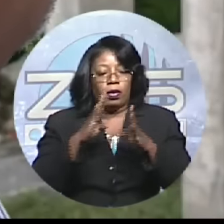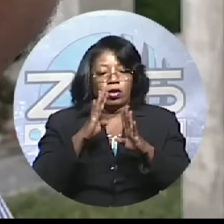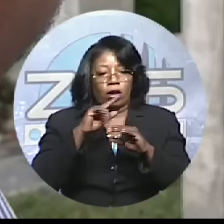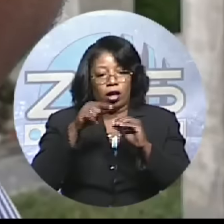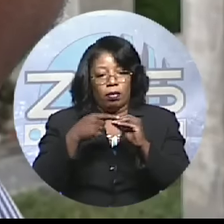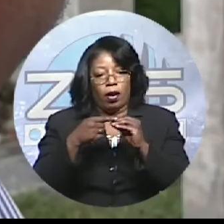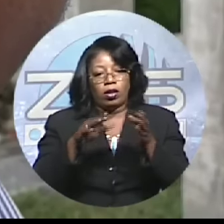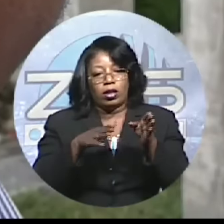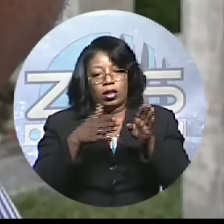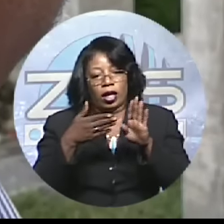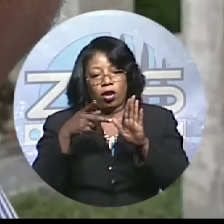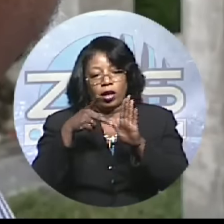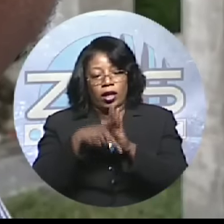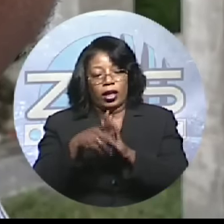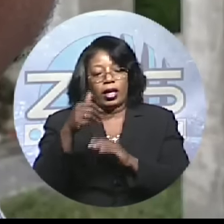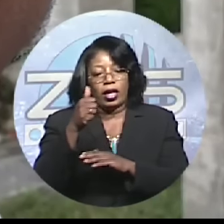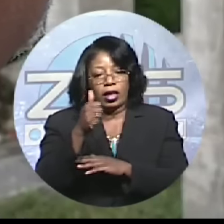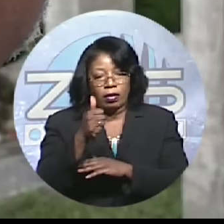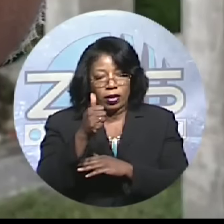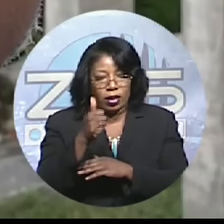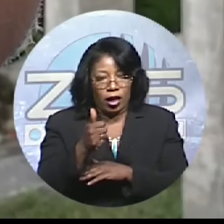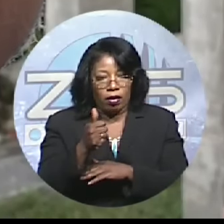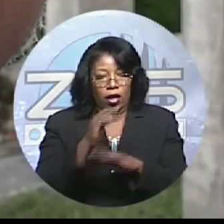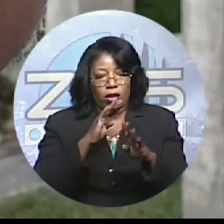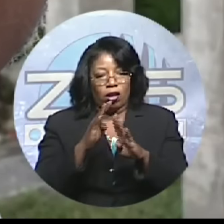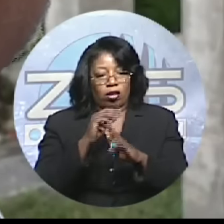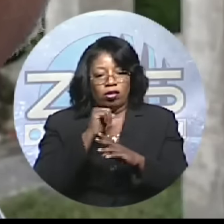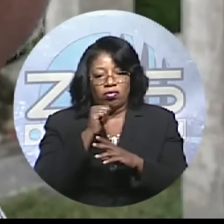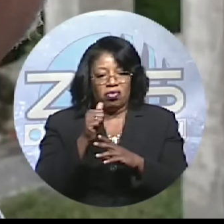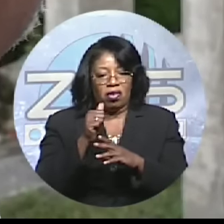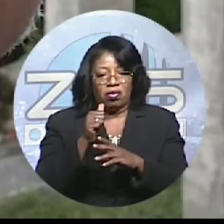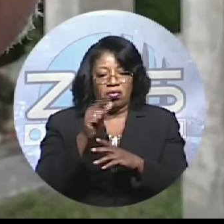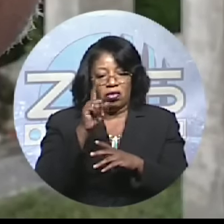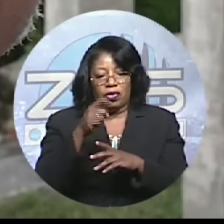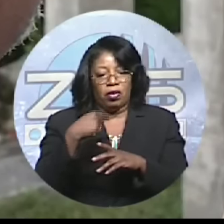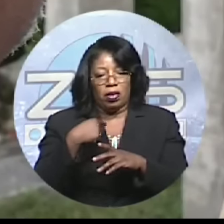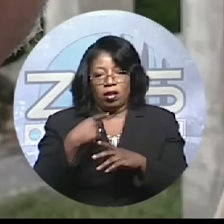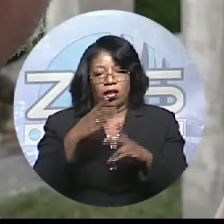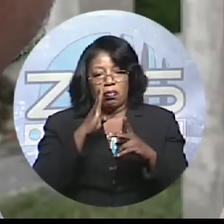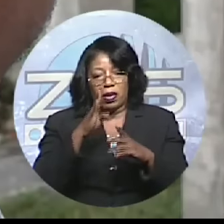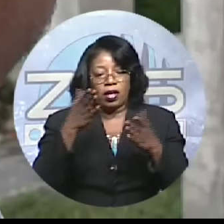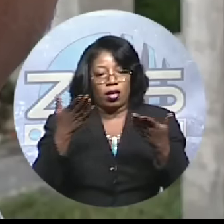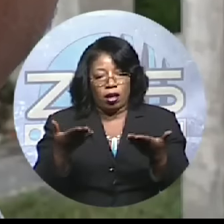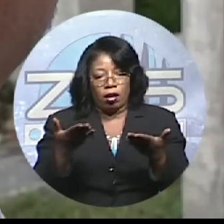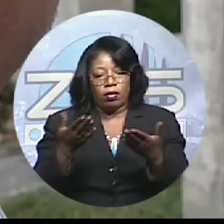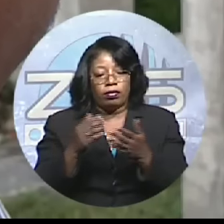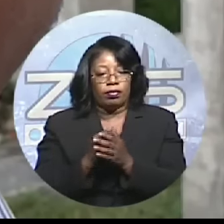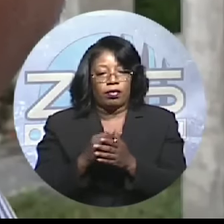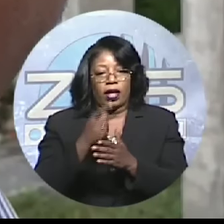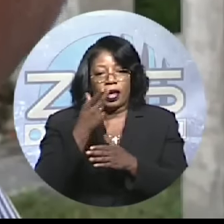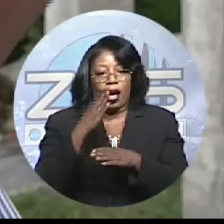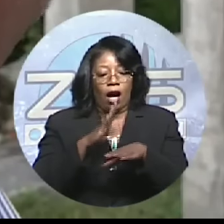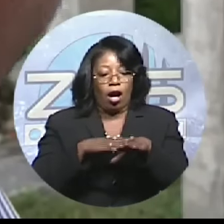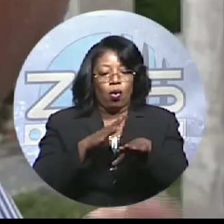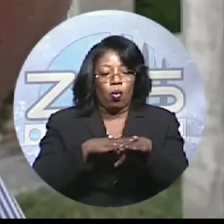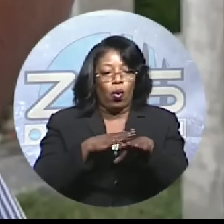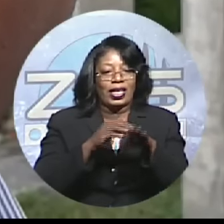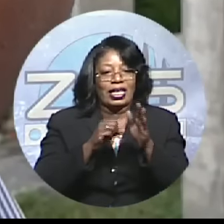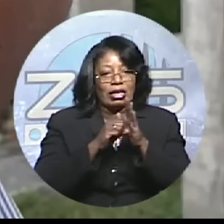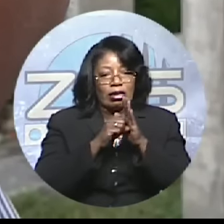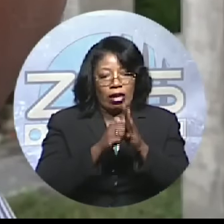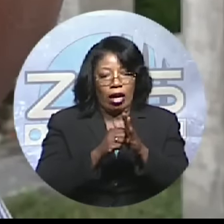people are talking about killing themselves, they're talking about it's no use that I need to be in this life anymore. They are red flags, warning signs that you need